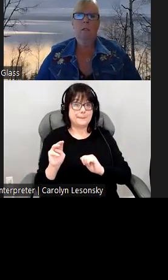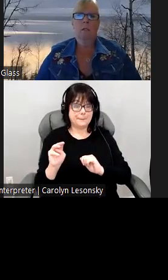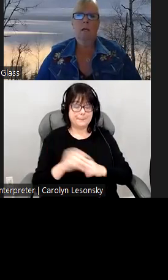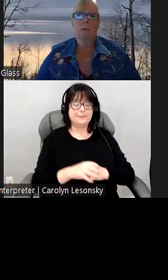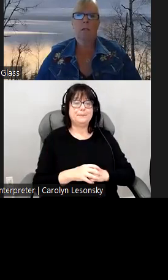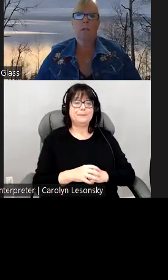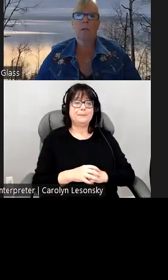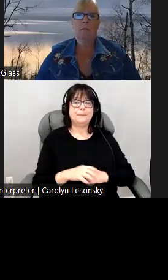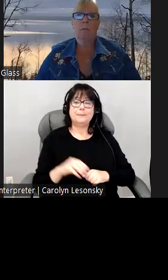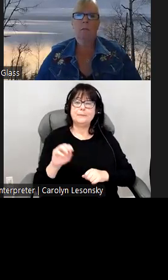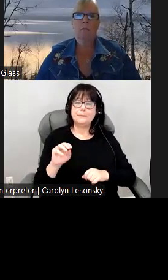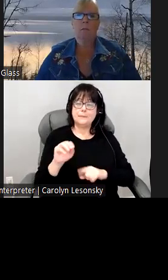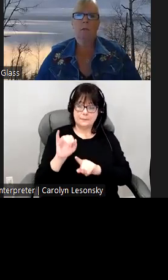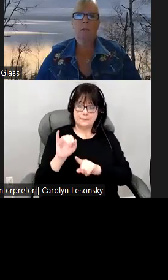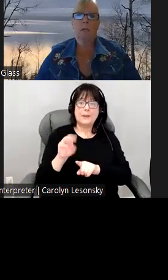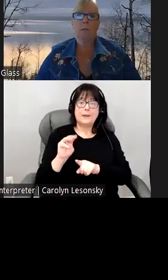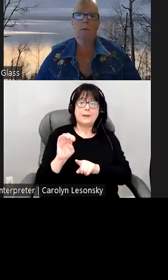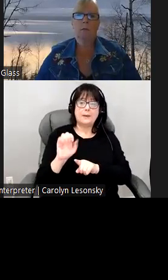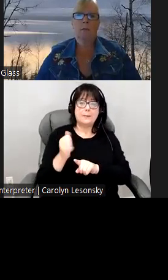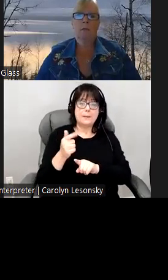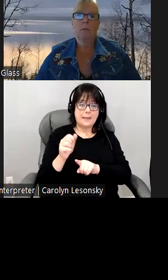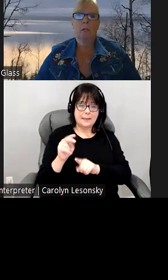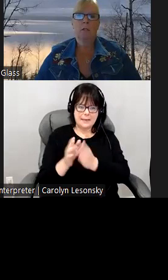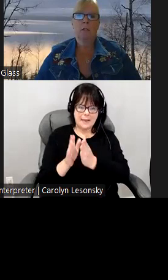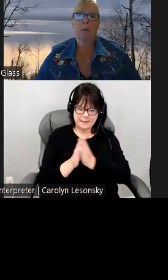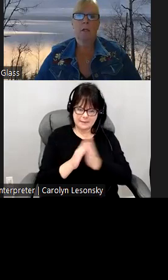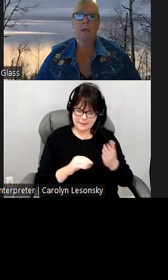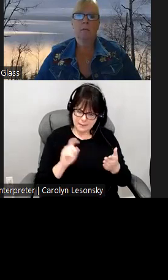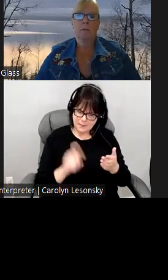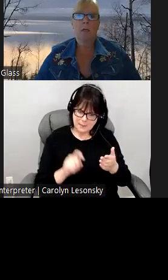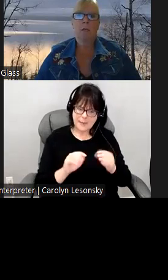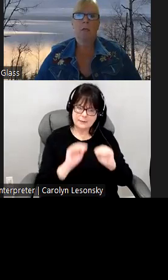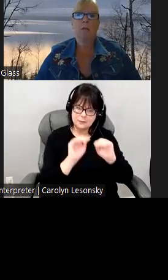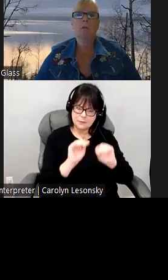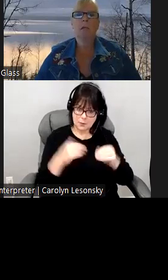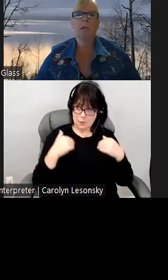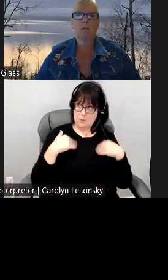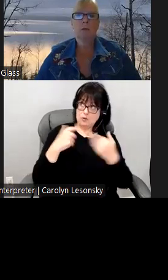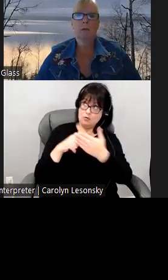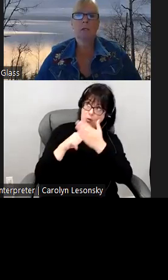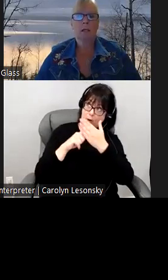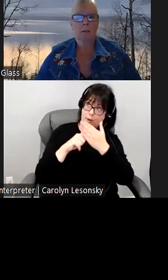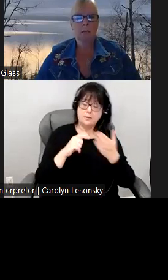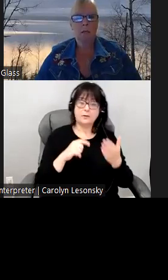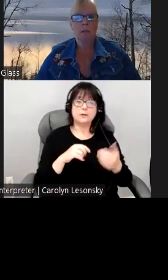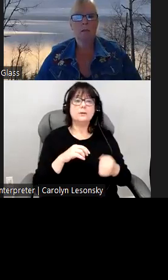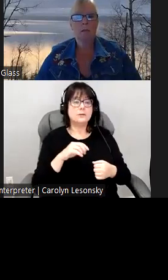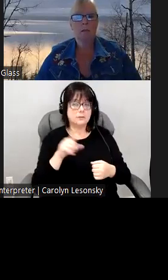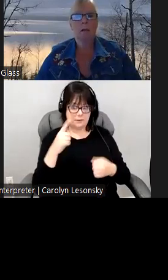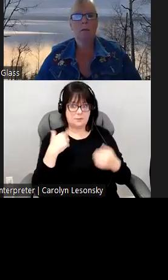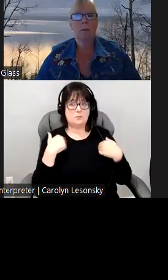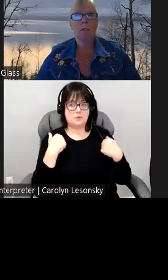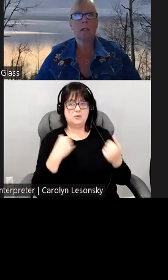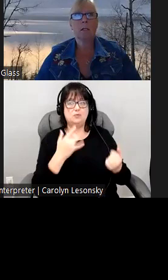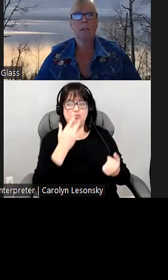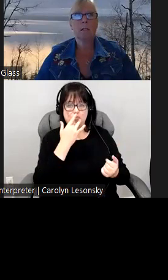Megan says, is that mandated by the ministry to report them in CAMS, or is having documentation in the file enough? They do like them to go into CAMS, Megan.